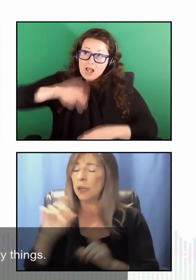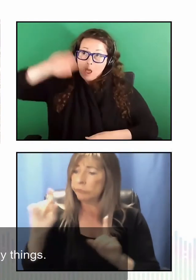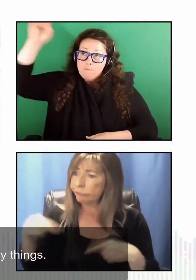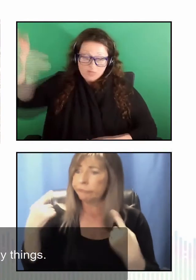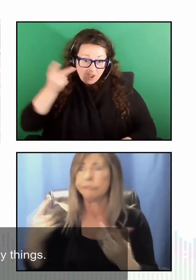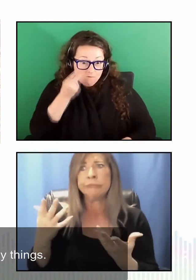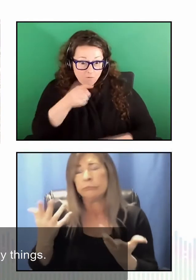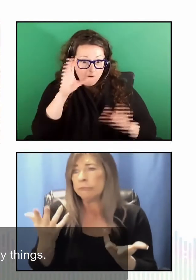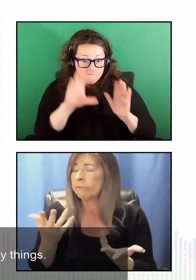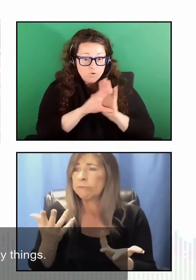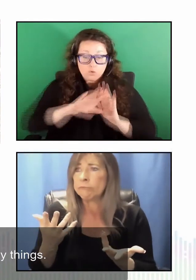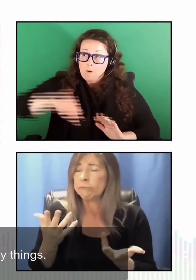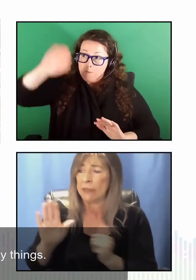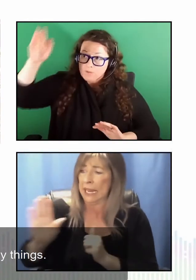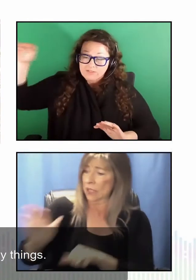years,